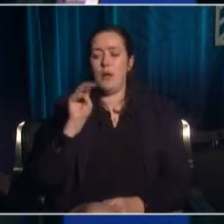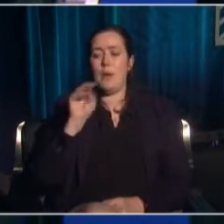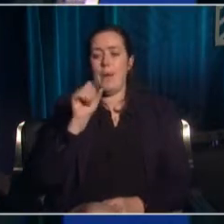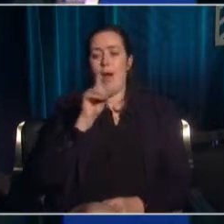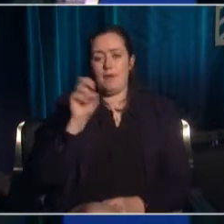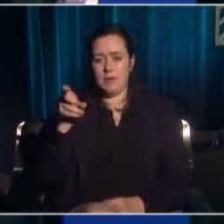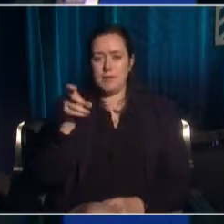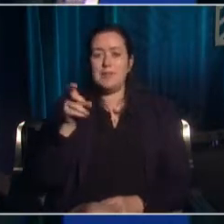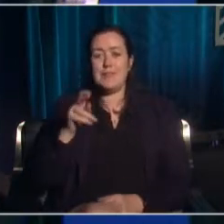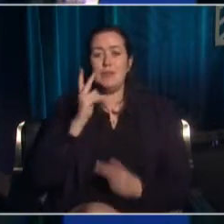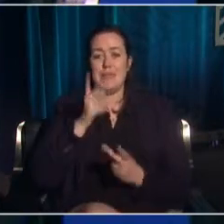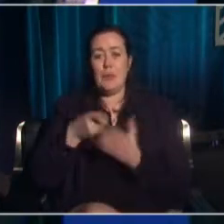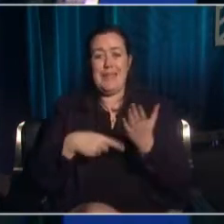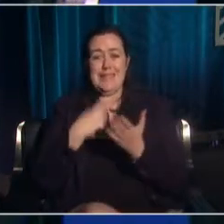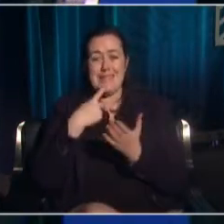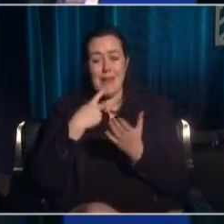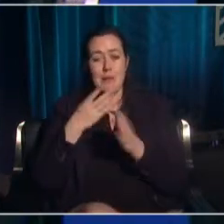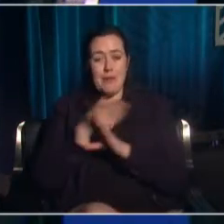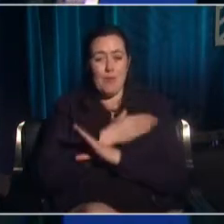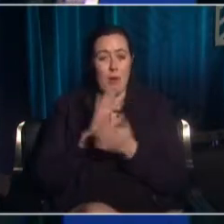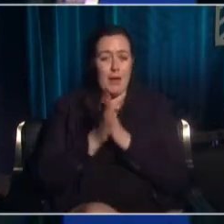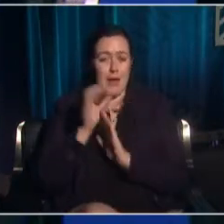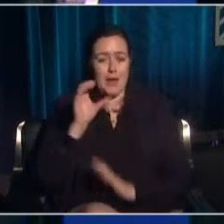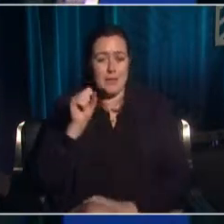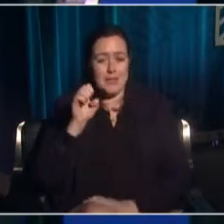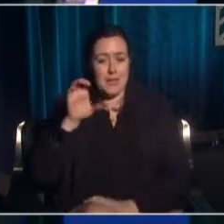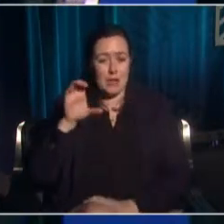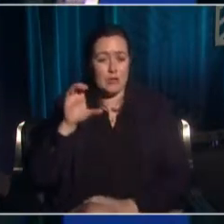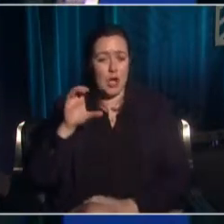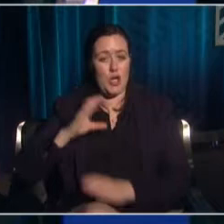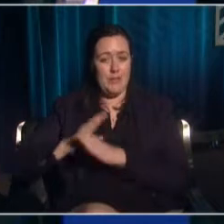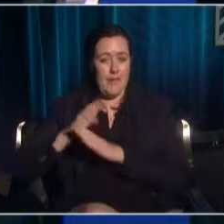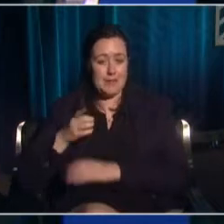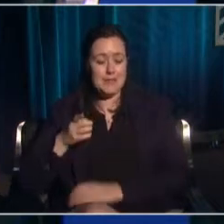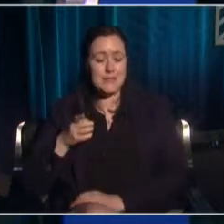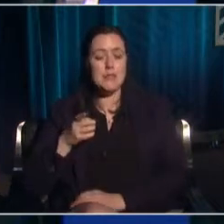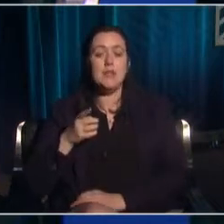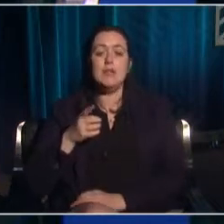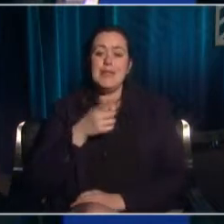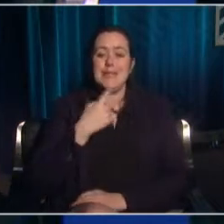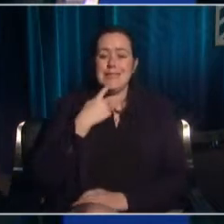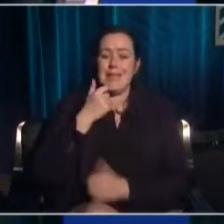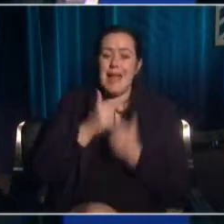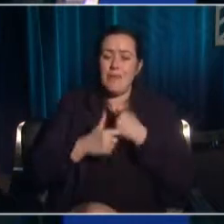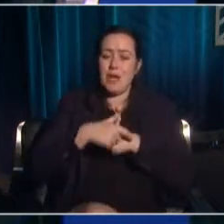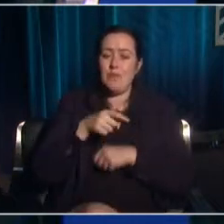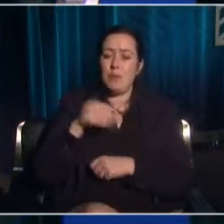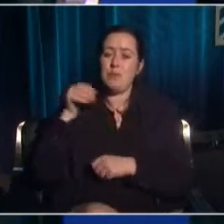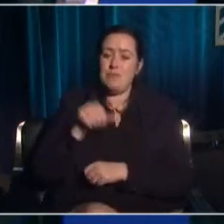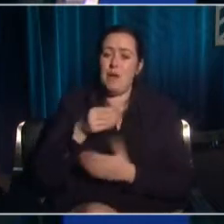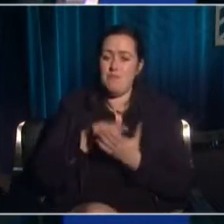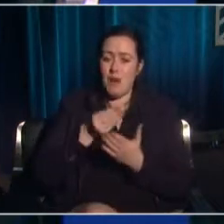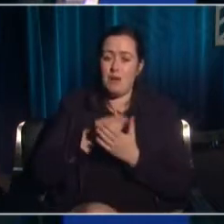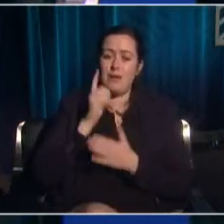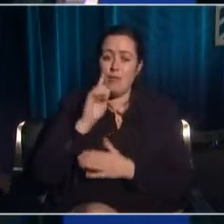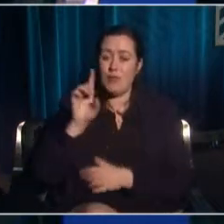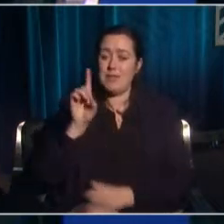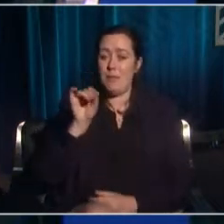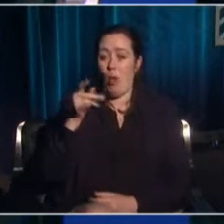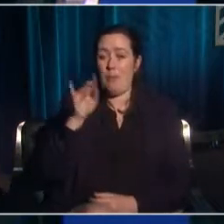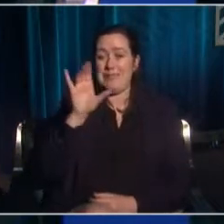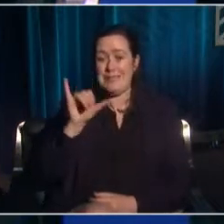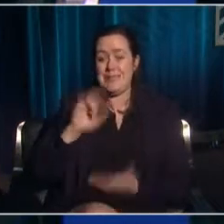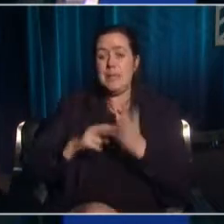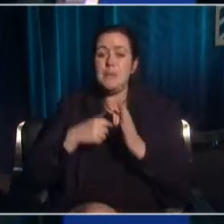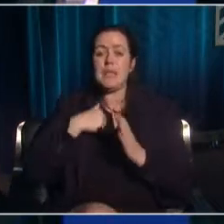general, he said, every time you spend money on development and diplomacy, I have to buy less ammunition. The corollary of